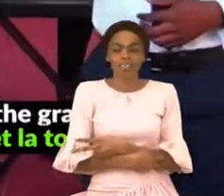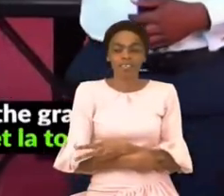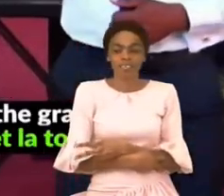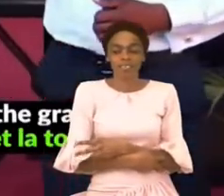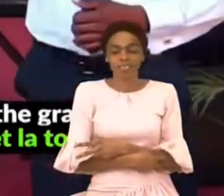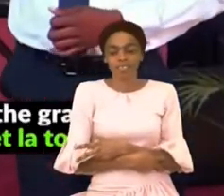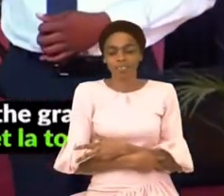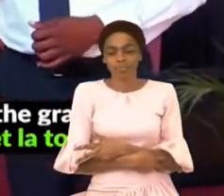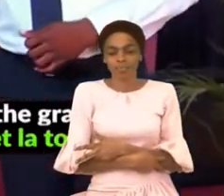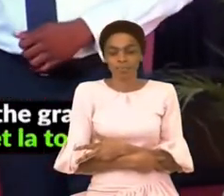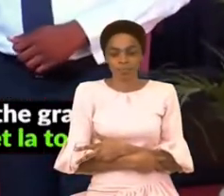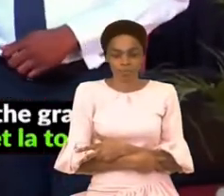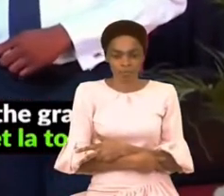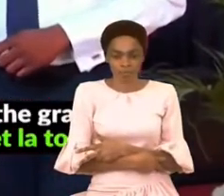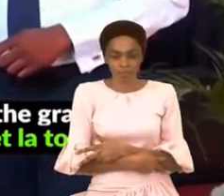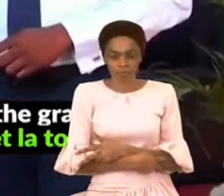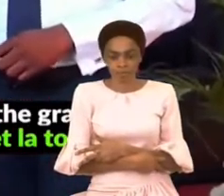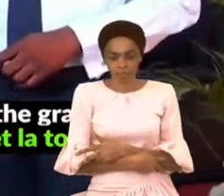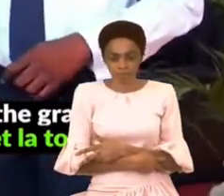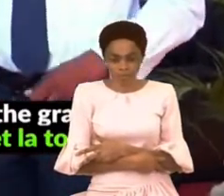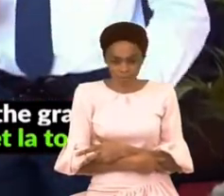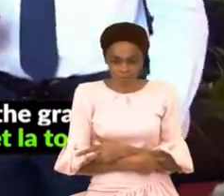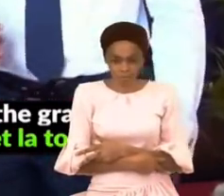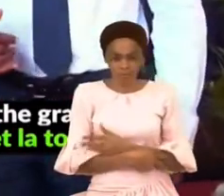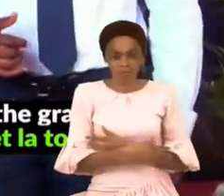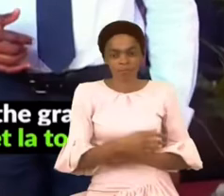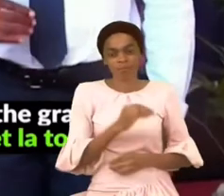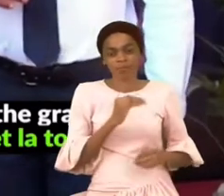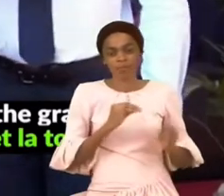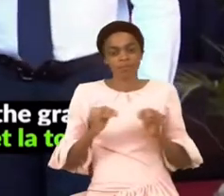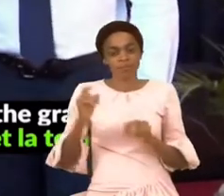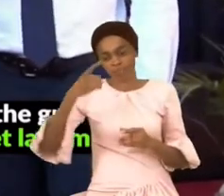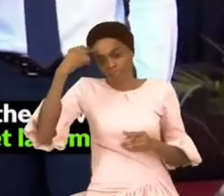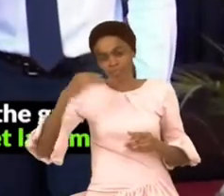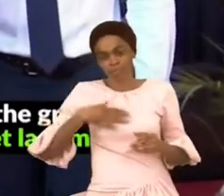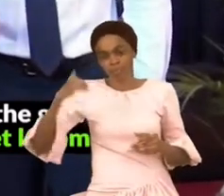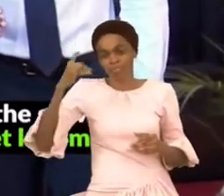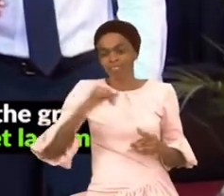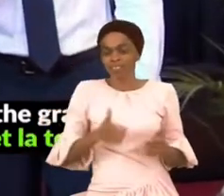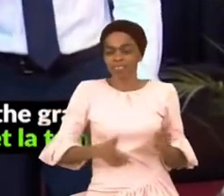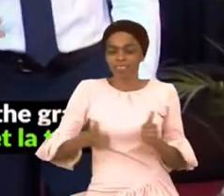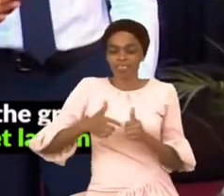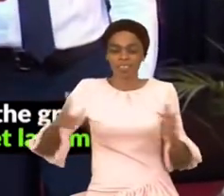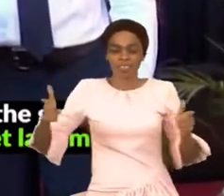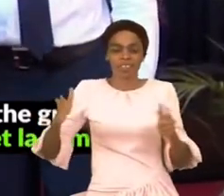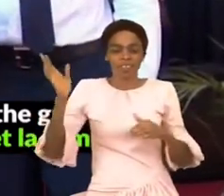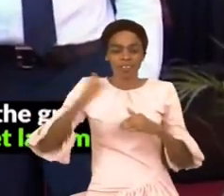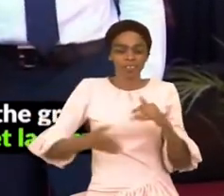Oh, 'cause my God is greater than death, hell and the